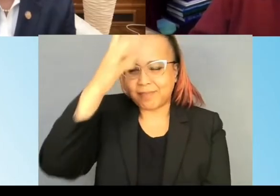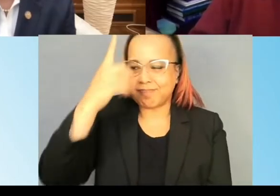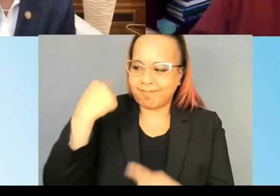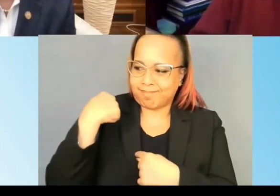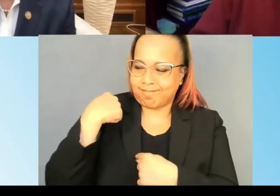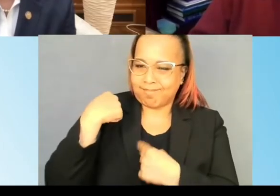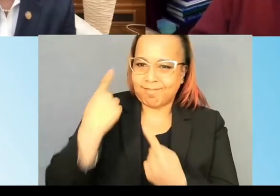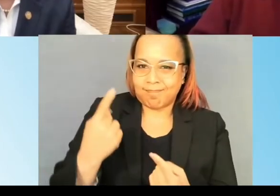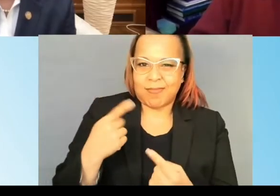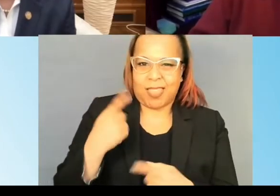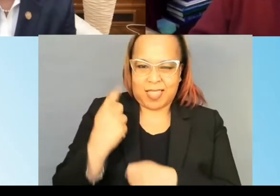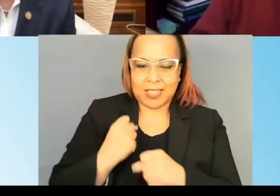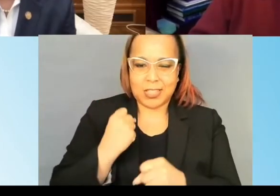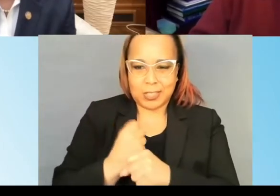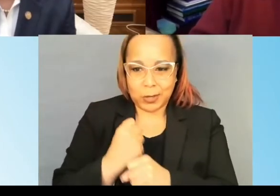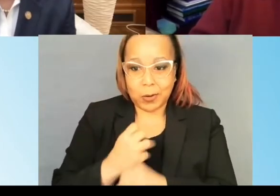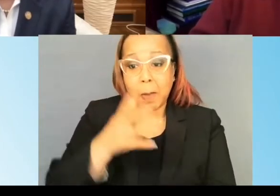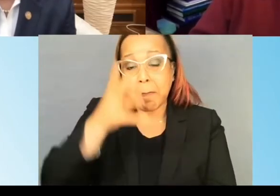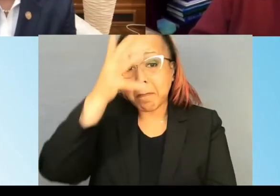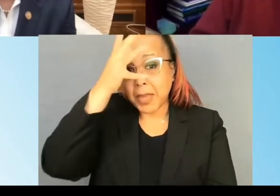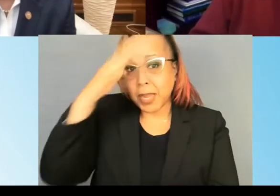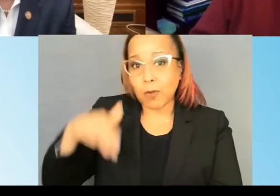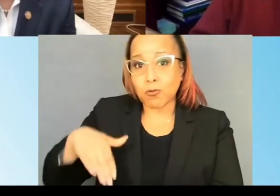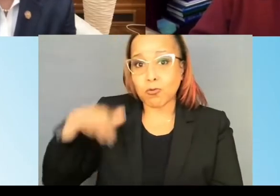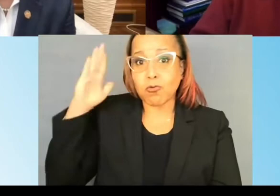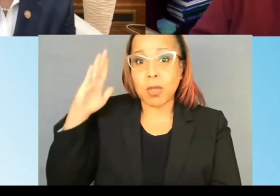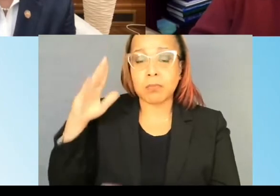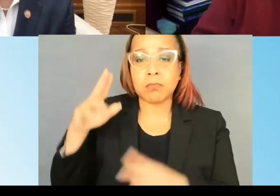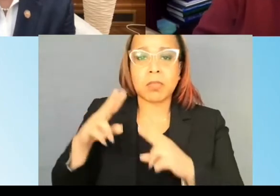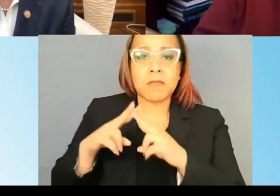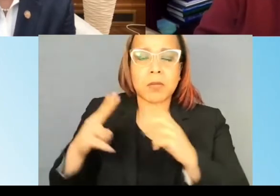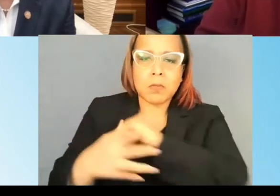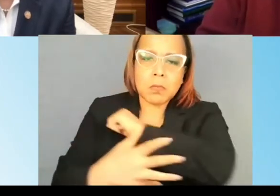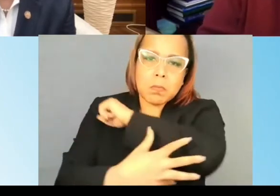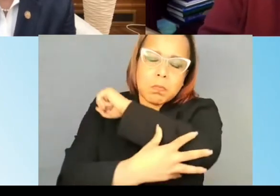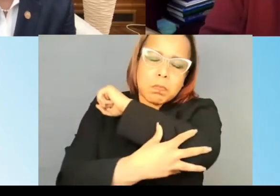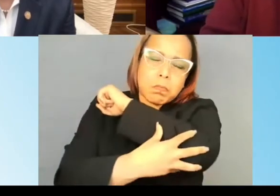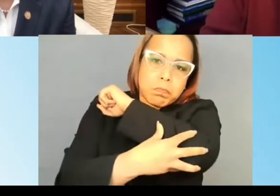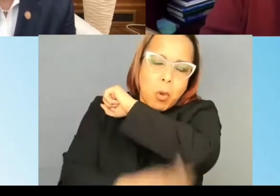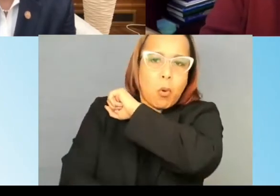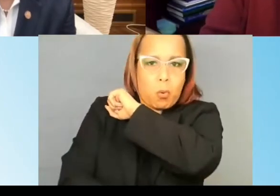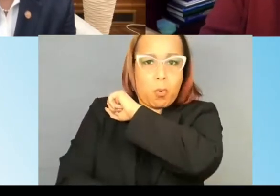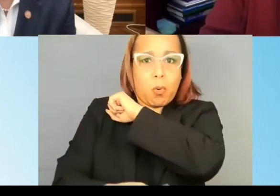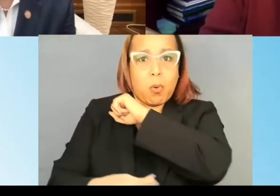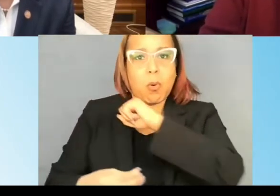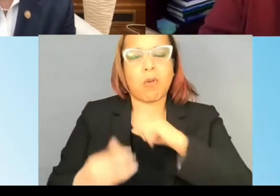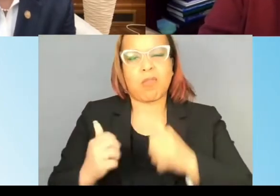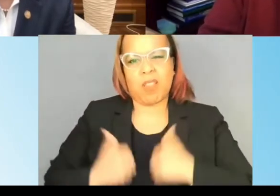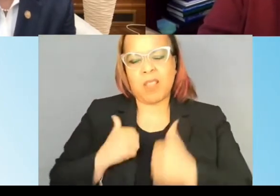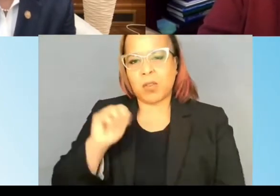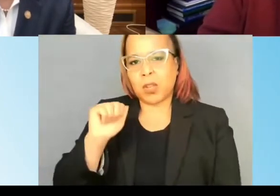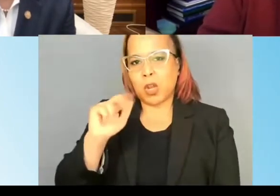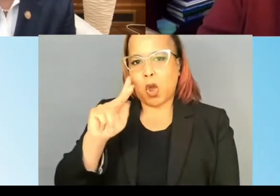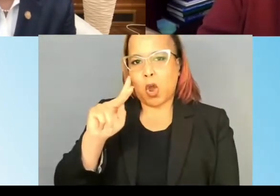year. My dad grew up very, very poor in Arkansas, in a little